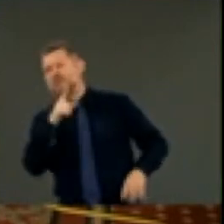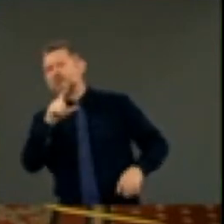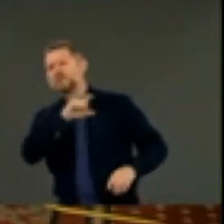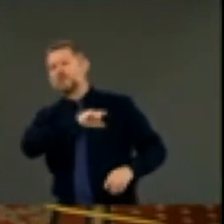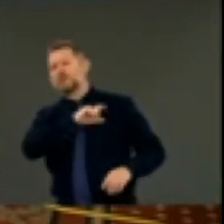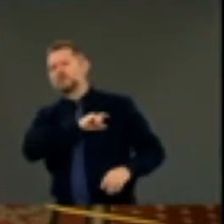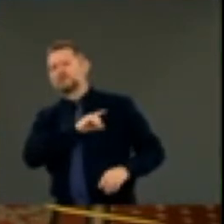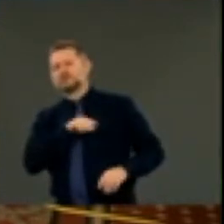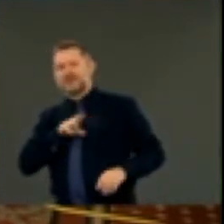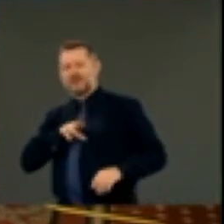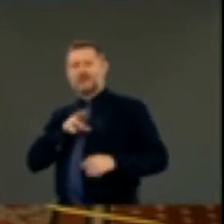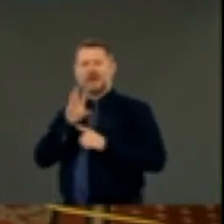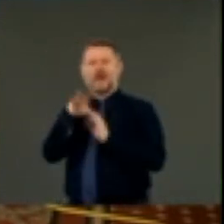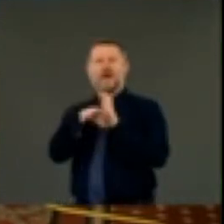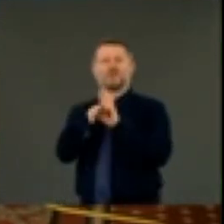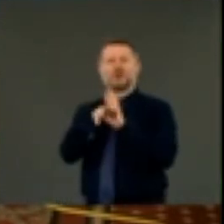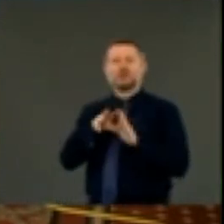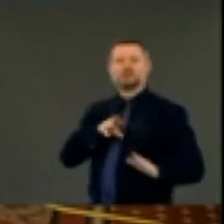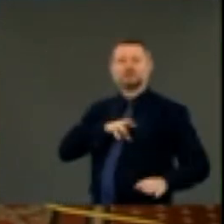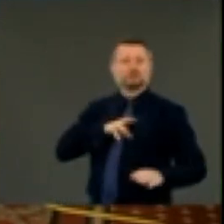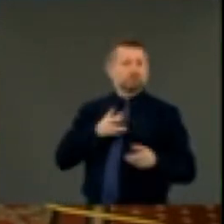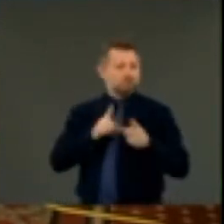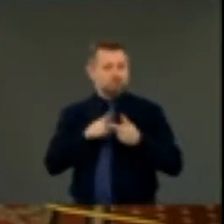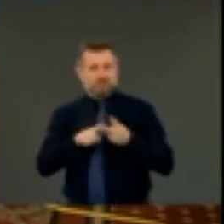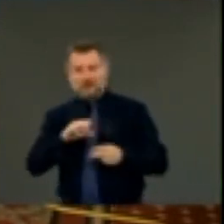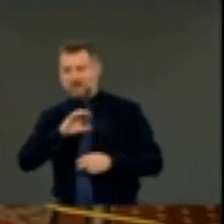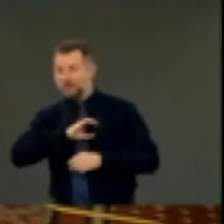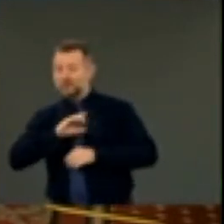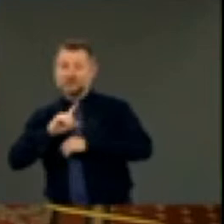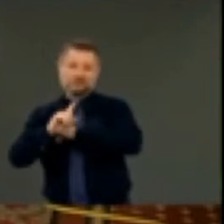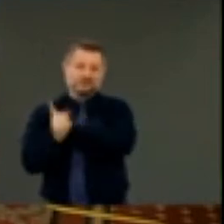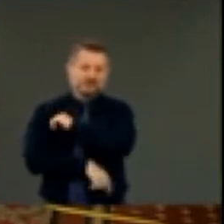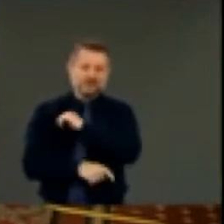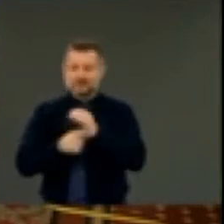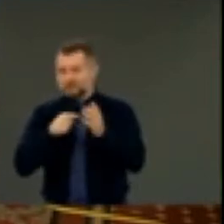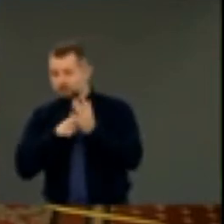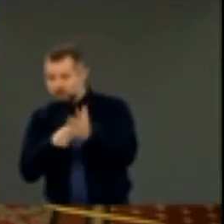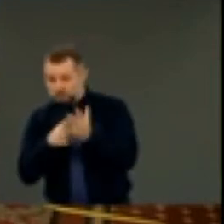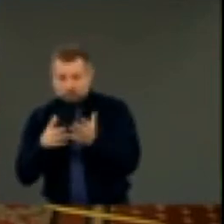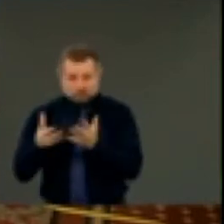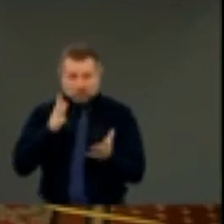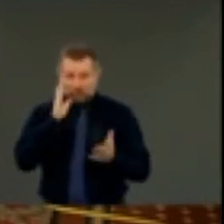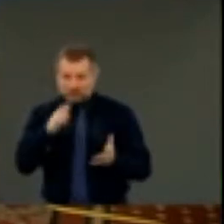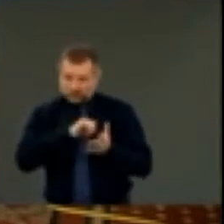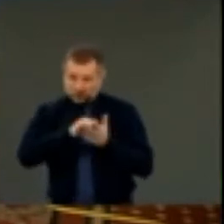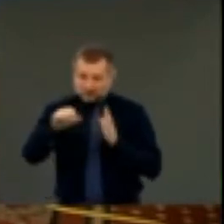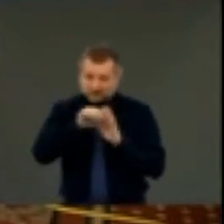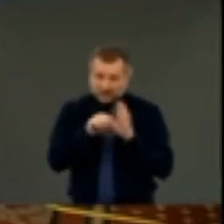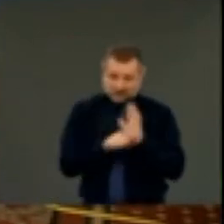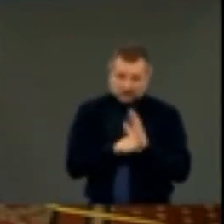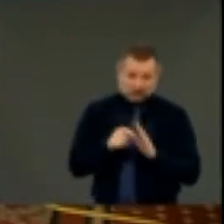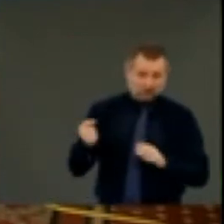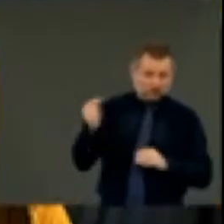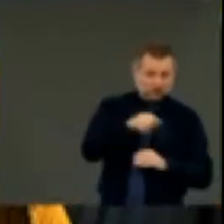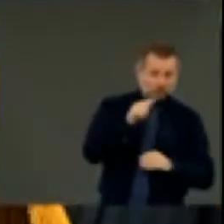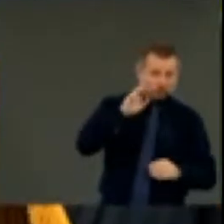police officers online. Are you going to require the same for state troopers and other police departments across the state?